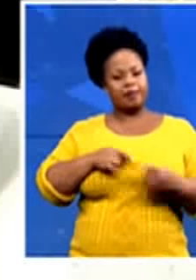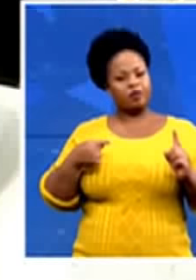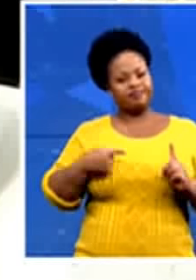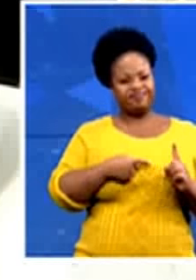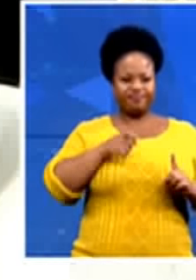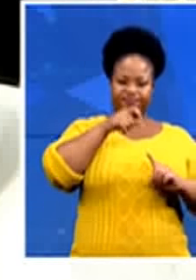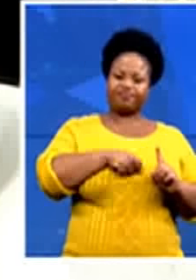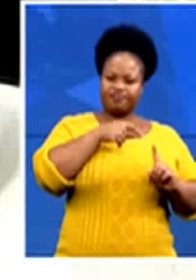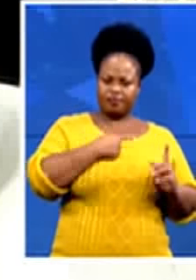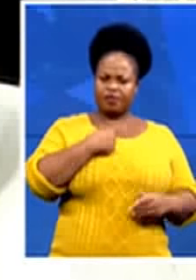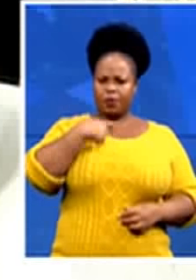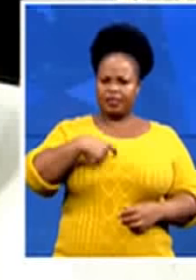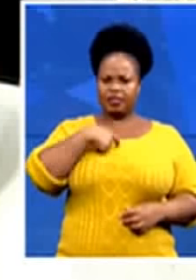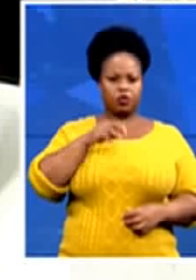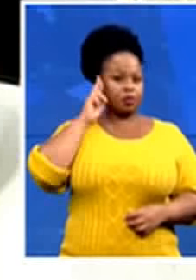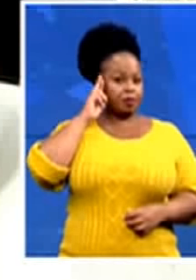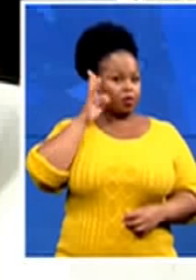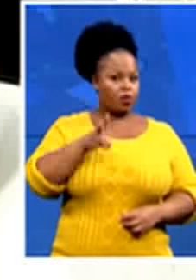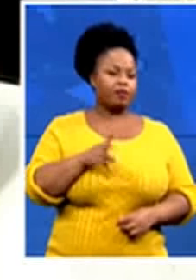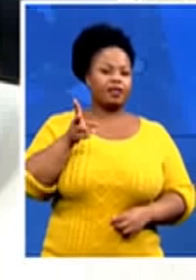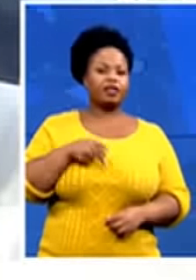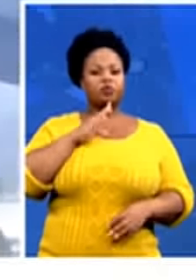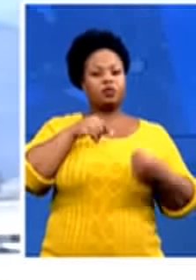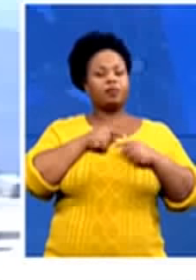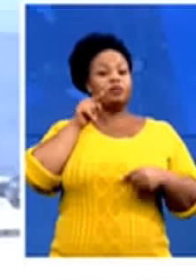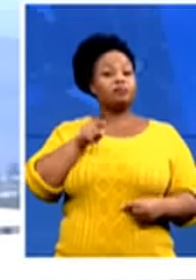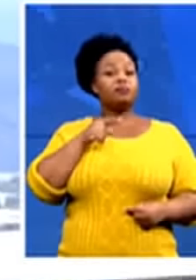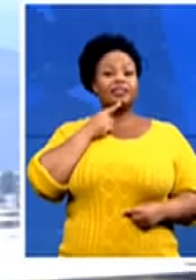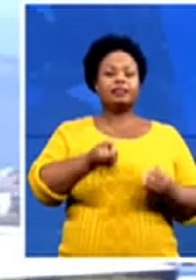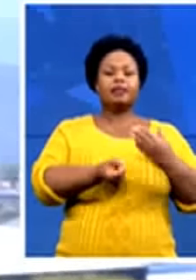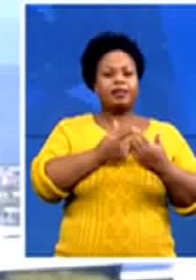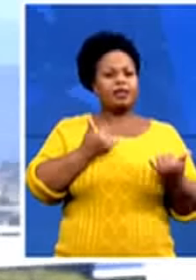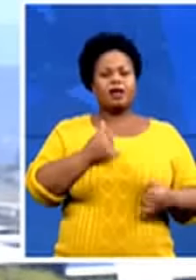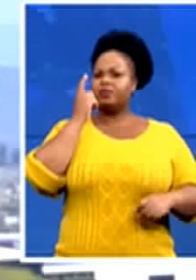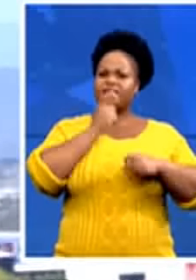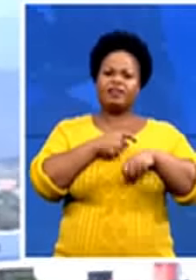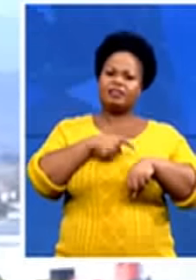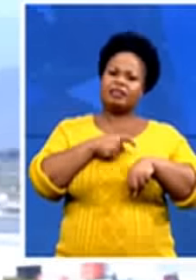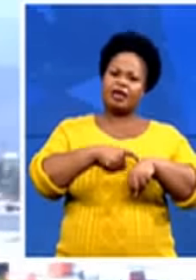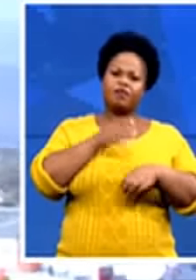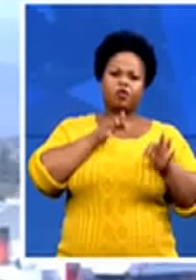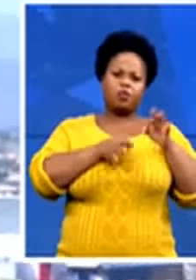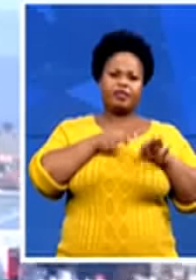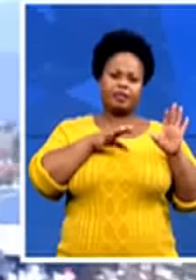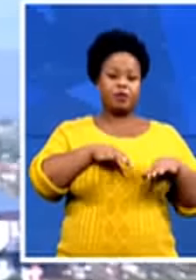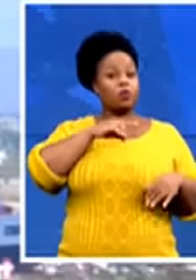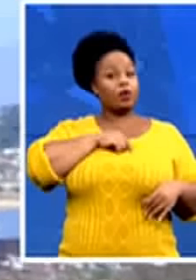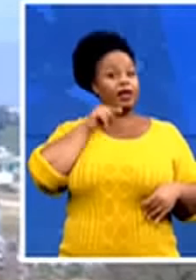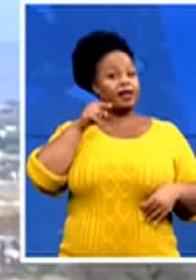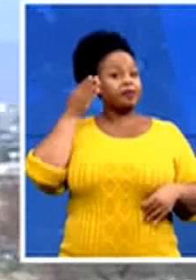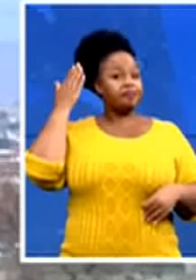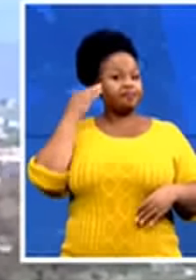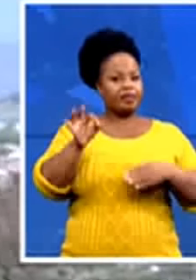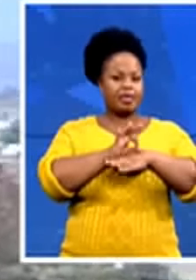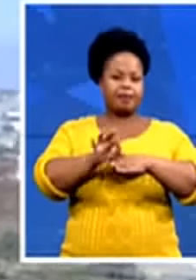of course, touching on the fact that this comes at a difficult time for the party, as they were planning around their